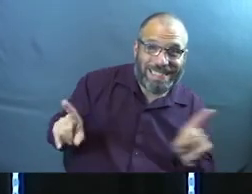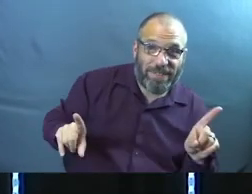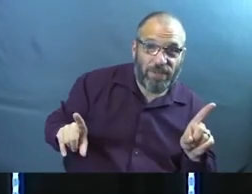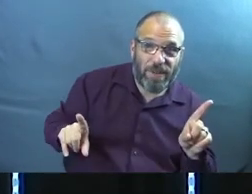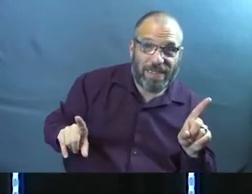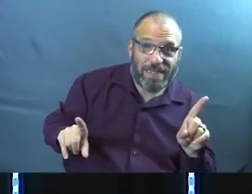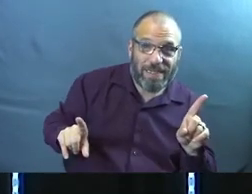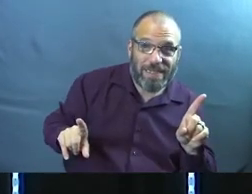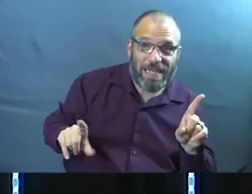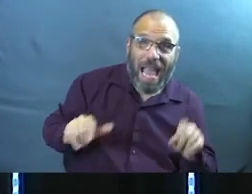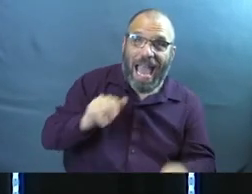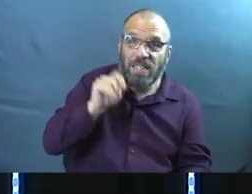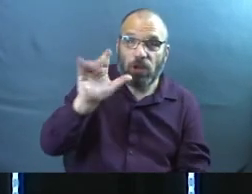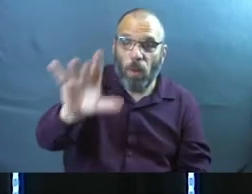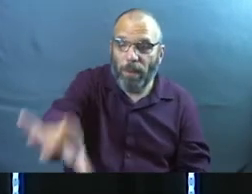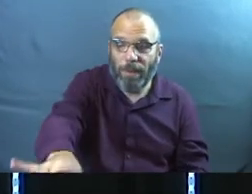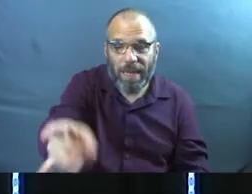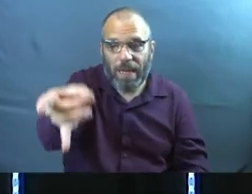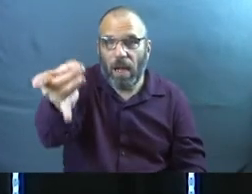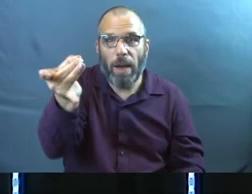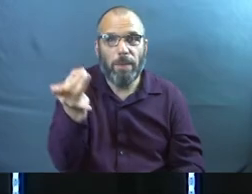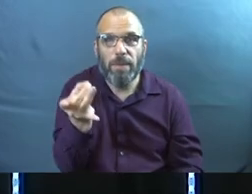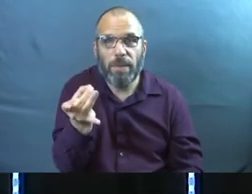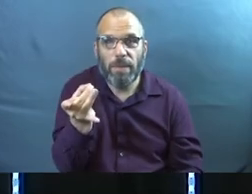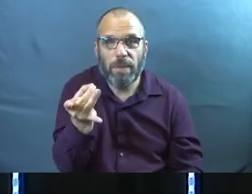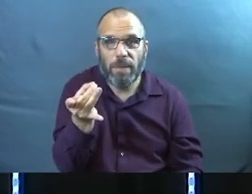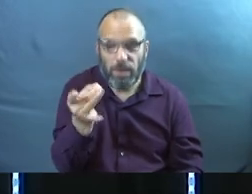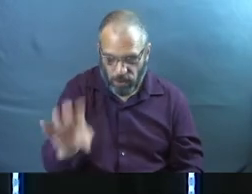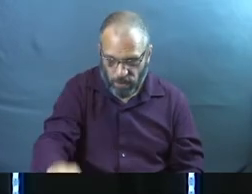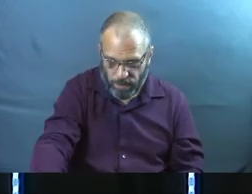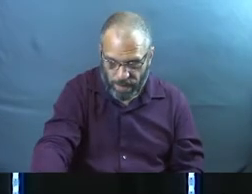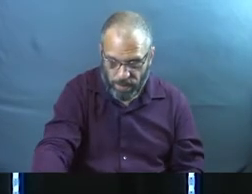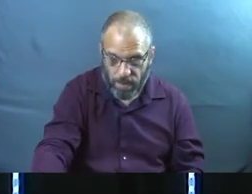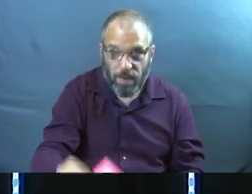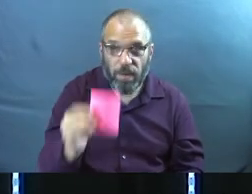want you to ever go back. So take your sheet,